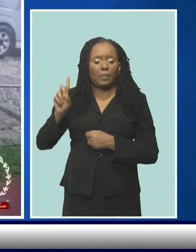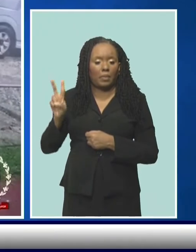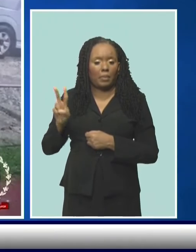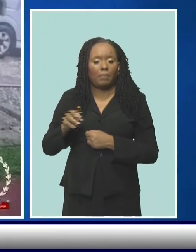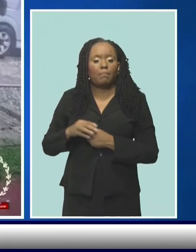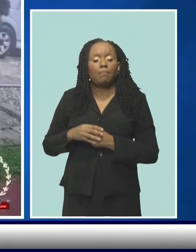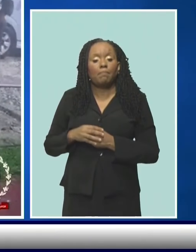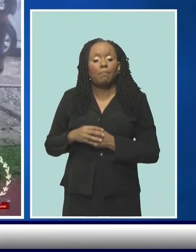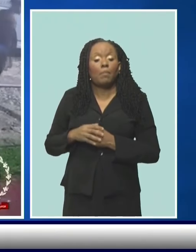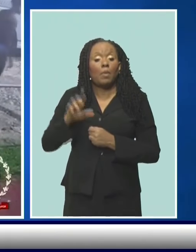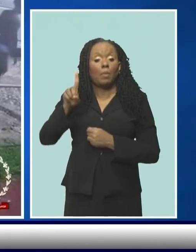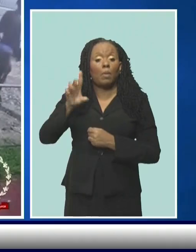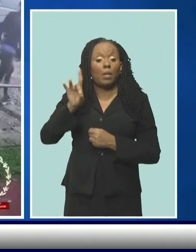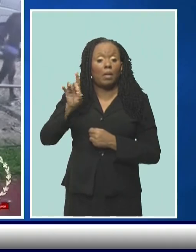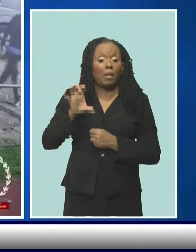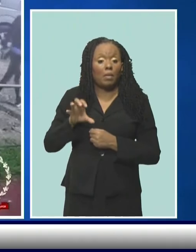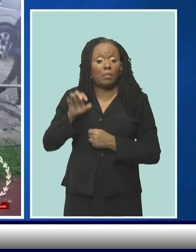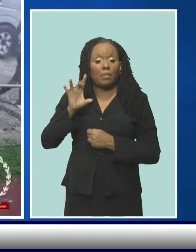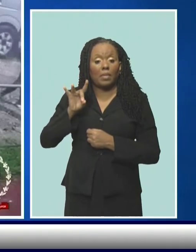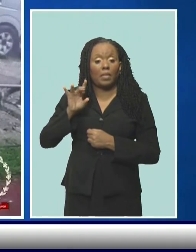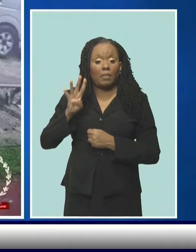418-2612, Crime Stoppers at